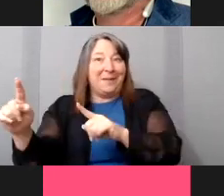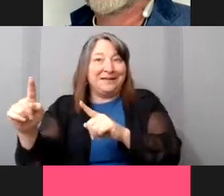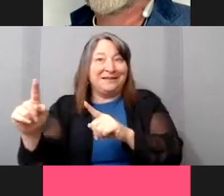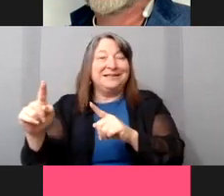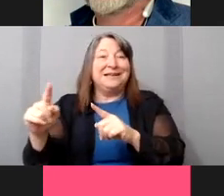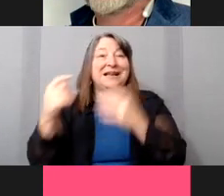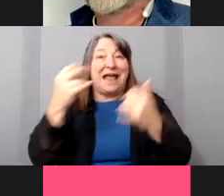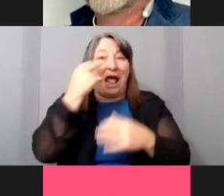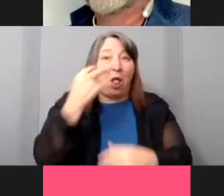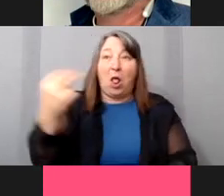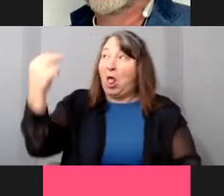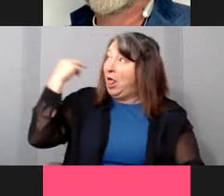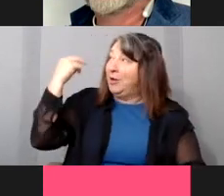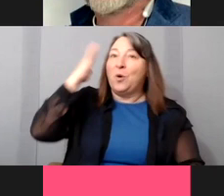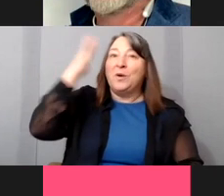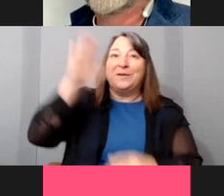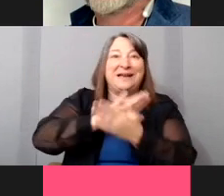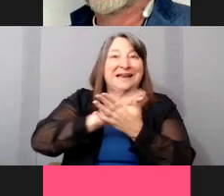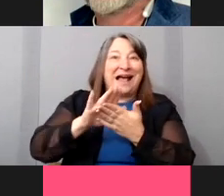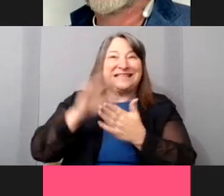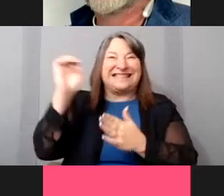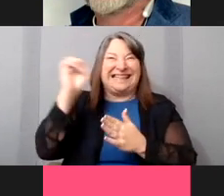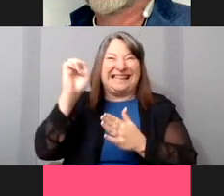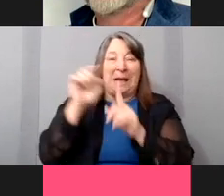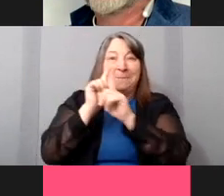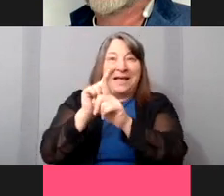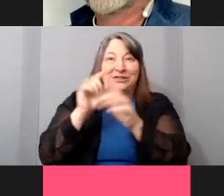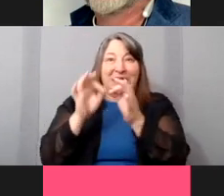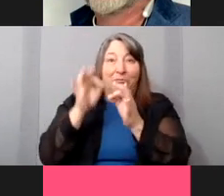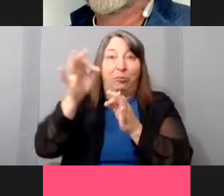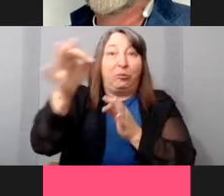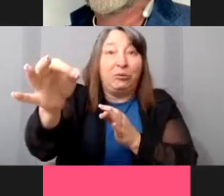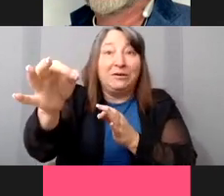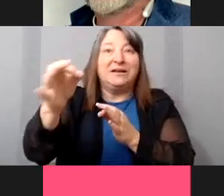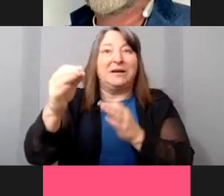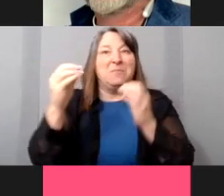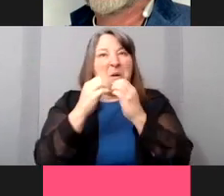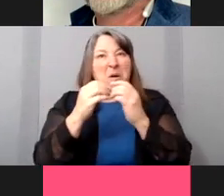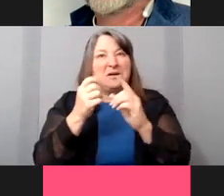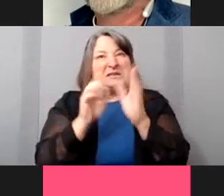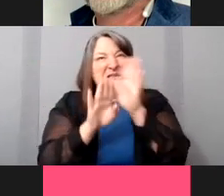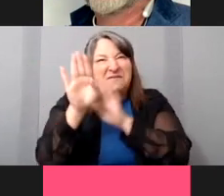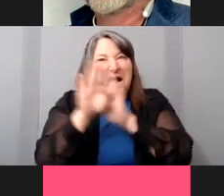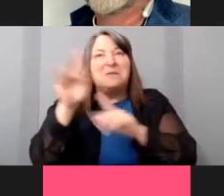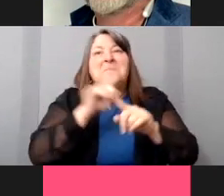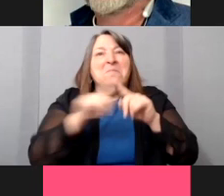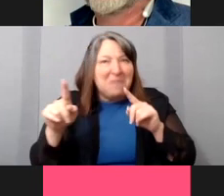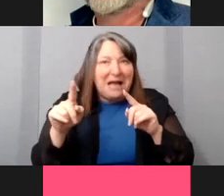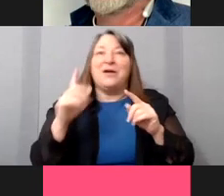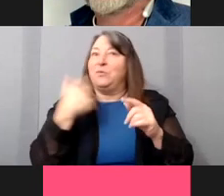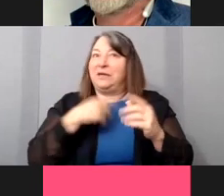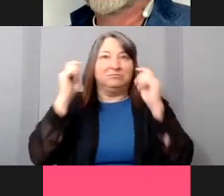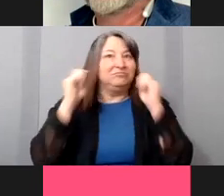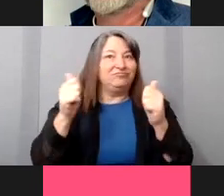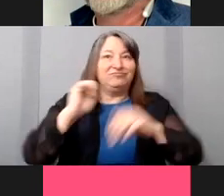that for a month, and then we could have written to it a little bit more cleanly. But I think there's a lot of good information in there that does speak to the moment